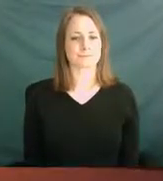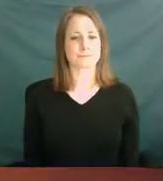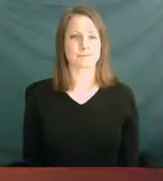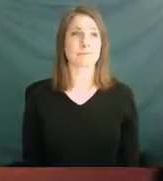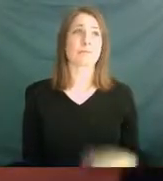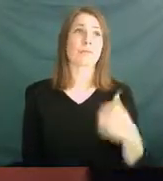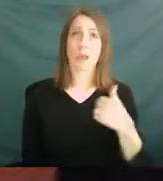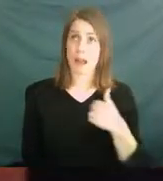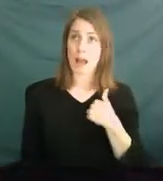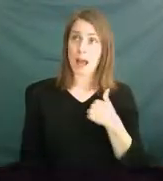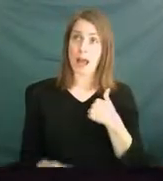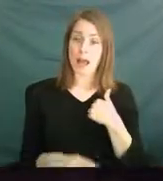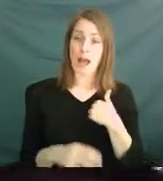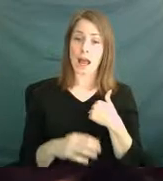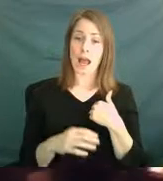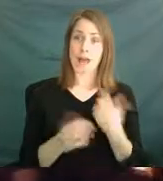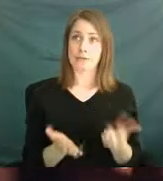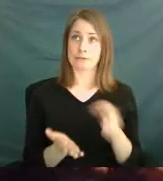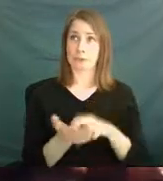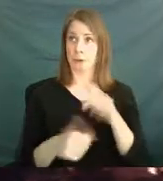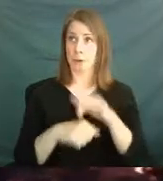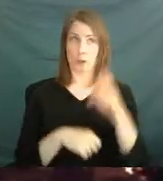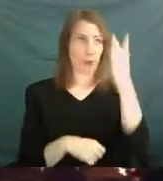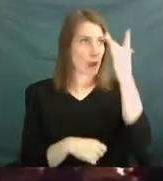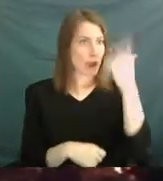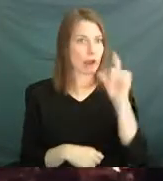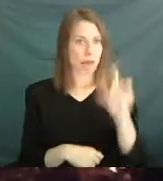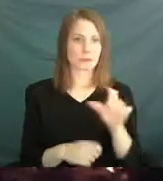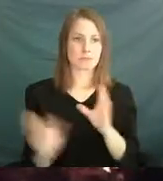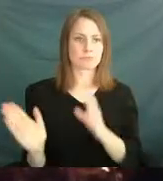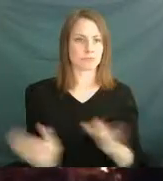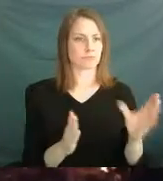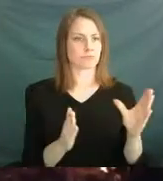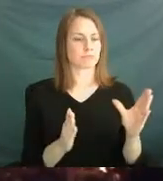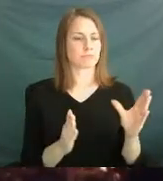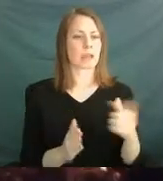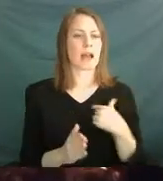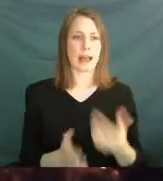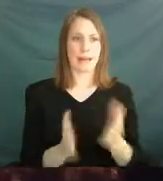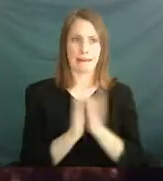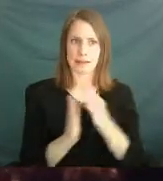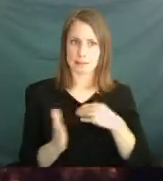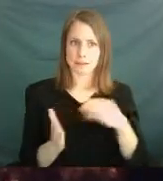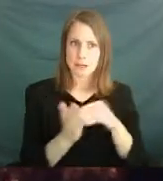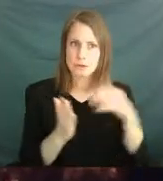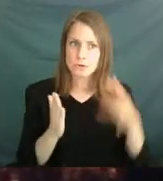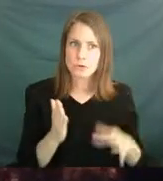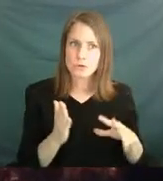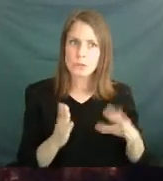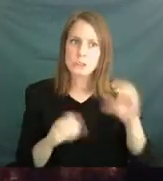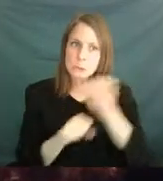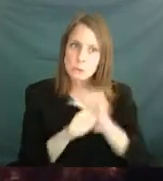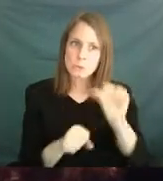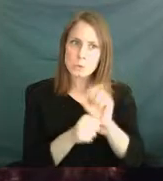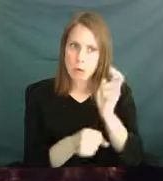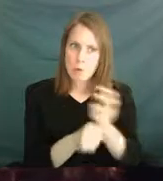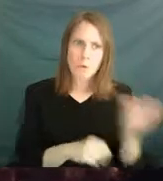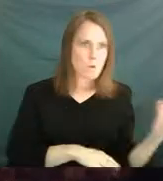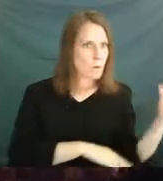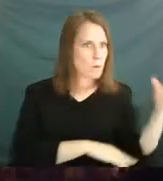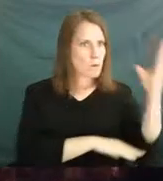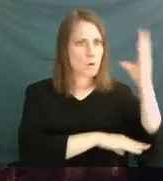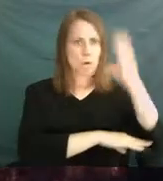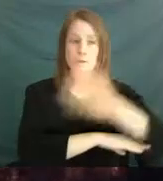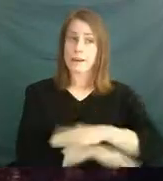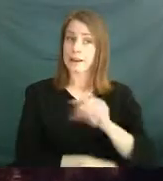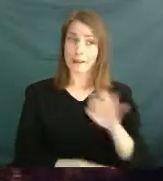I'm getting in early because I need to be very well prepared. I'm asking my students to put in a long day and work very hard, and if I